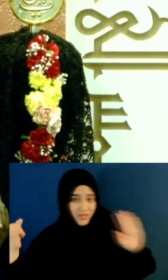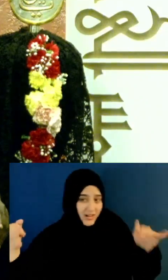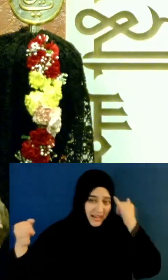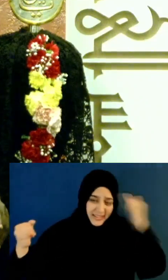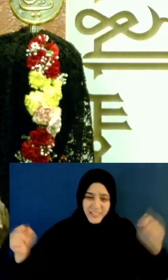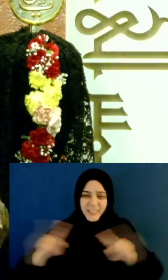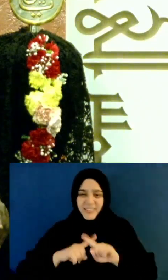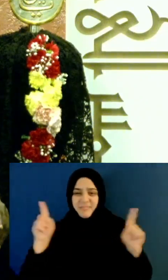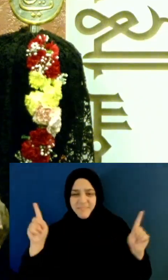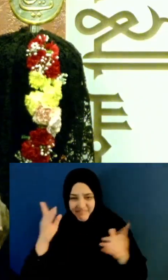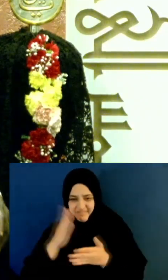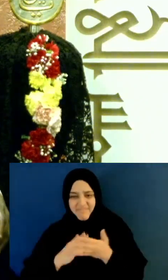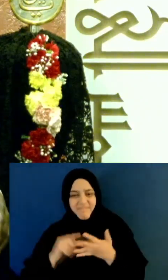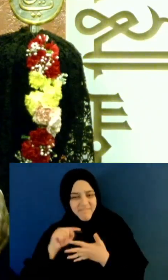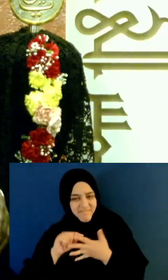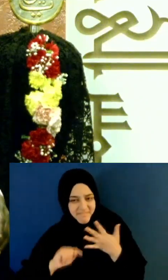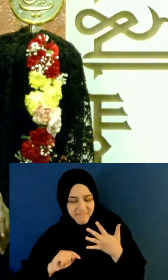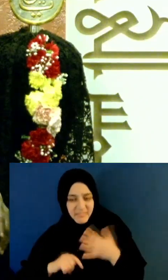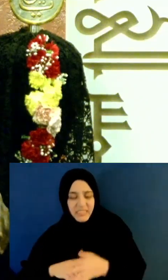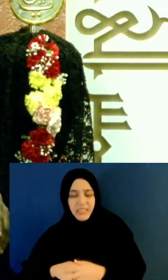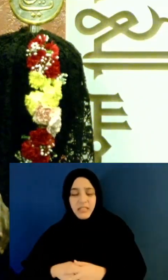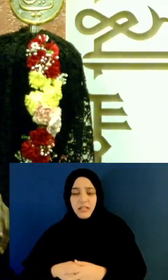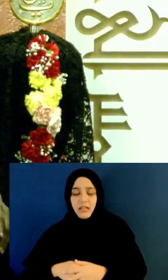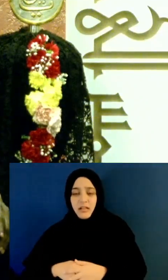And the earlier we recognize that, the better for all of us.